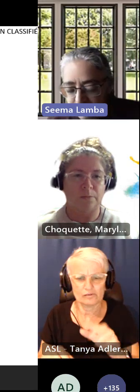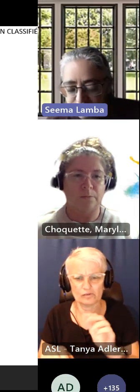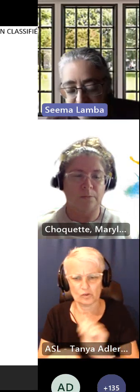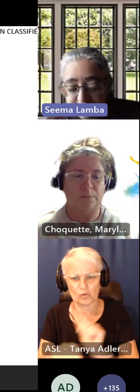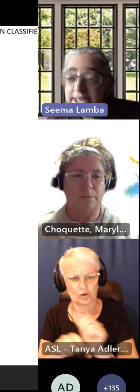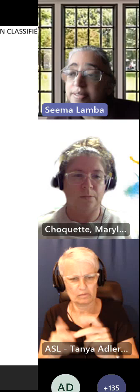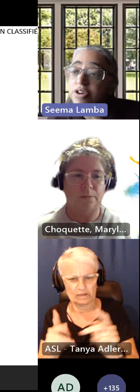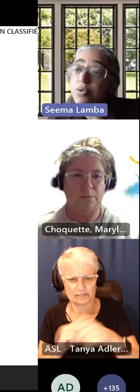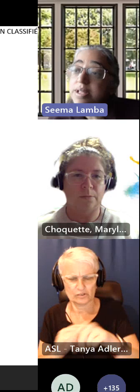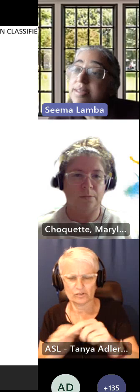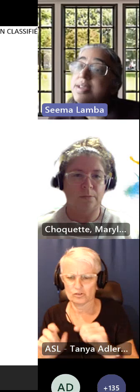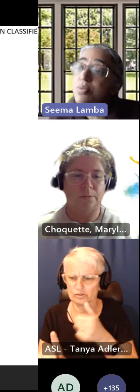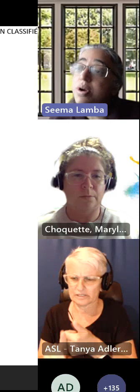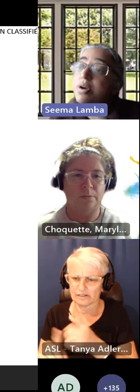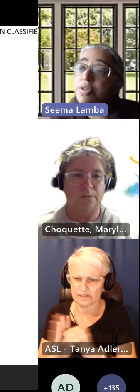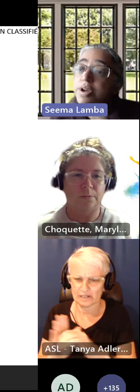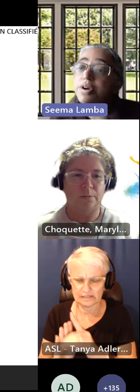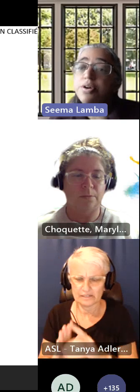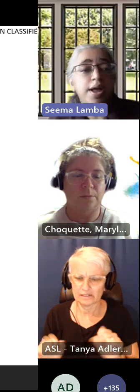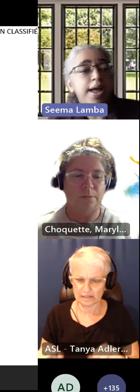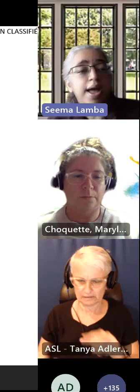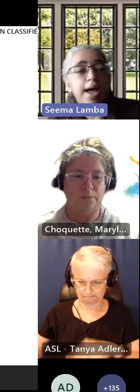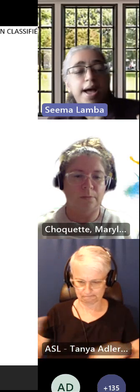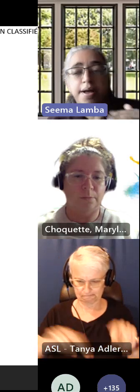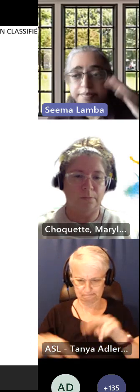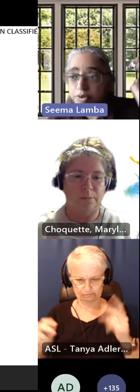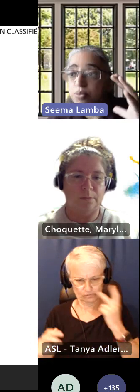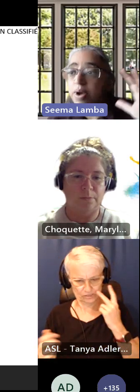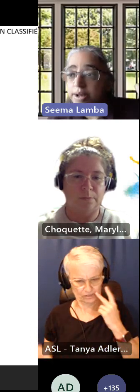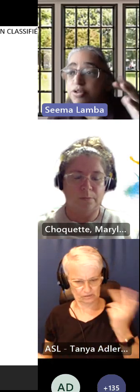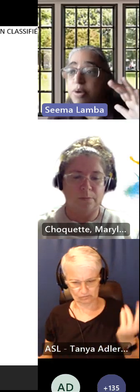through the self ID, and then you can see where they're